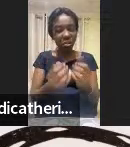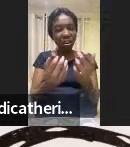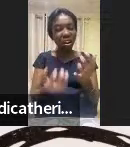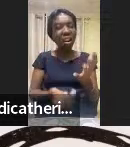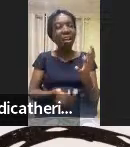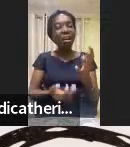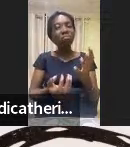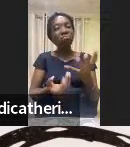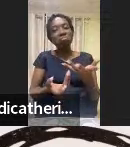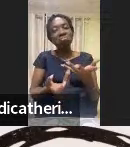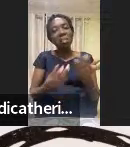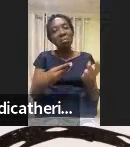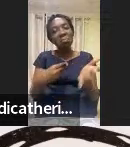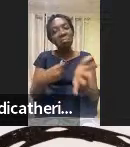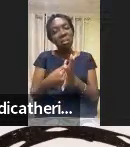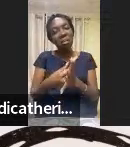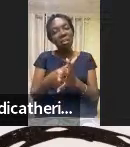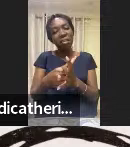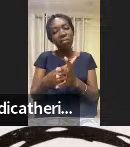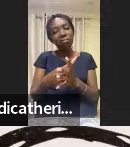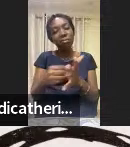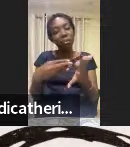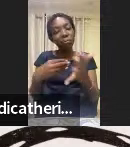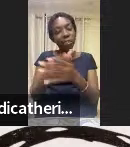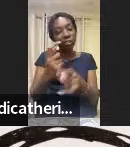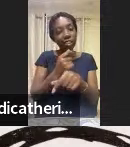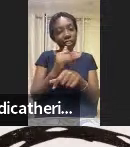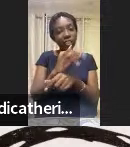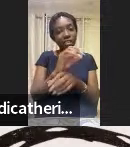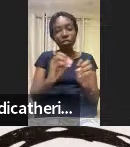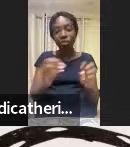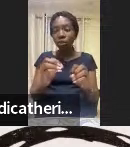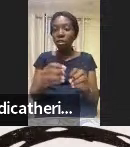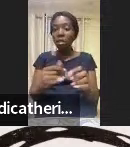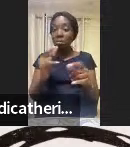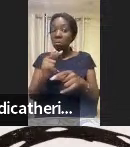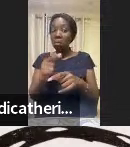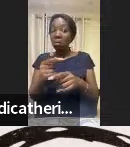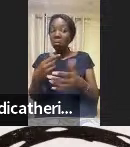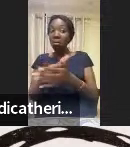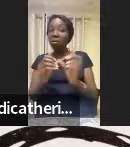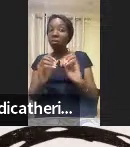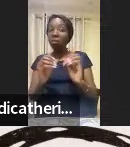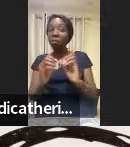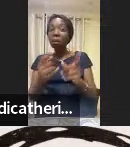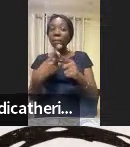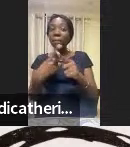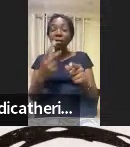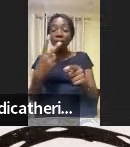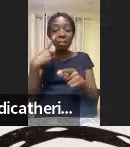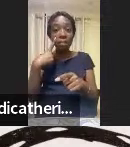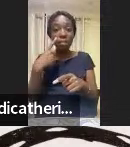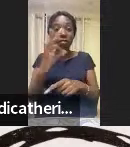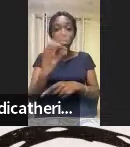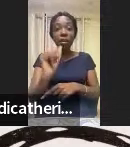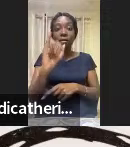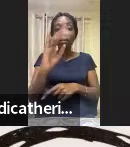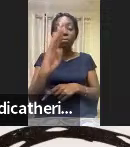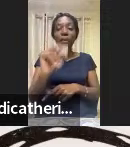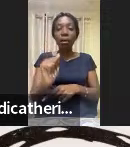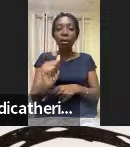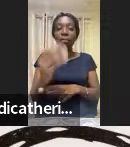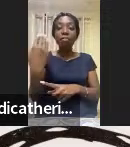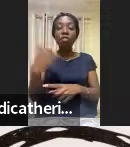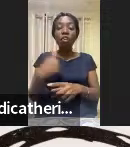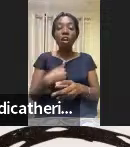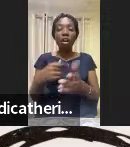data. And this is not a paid up advert, but I've realized when you look at fiber before they had that modem, but now they